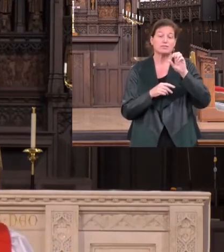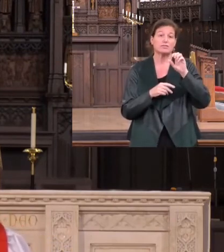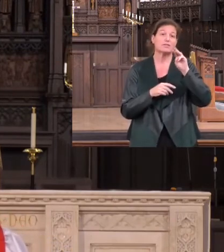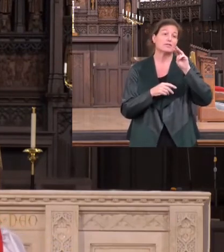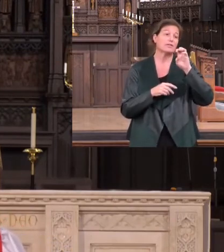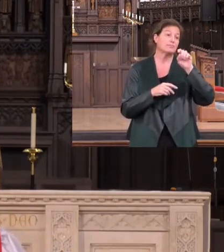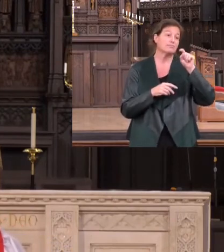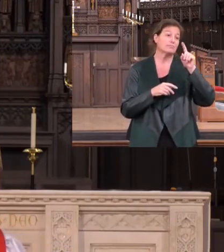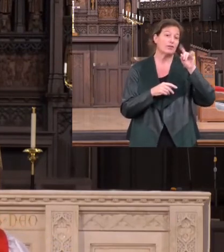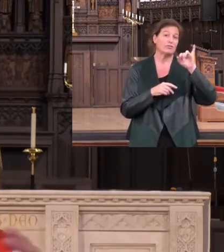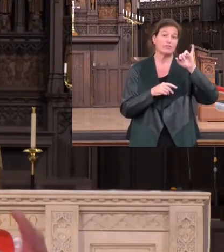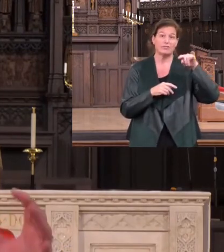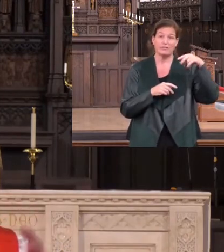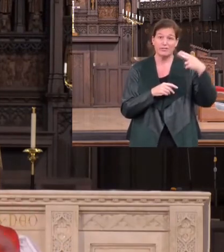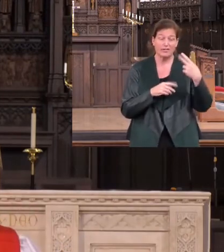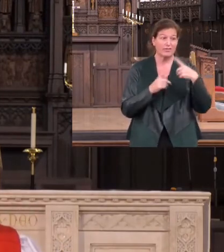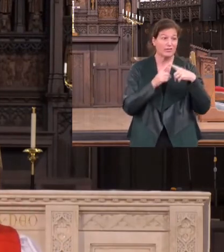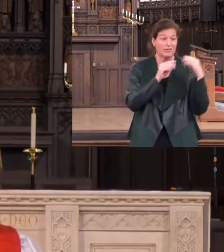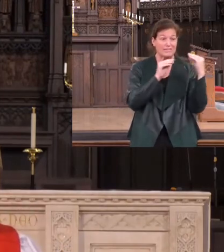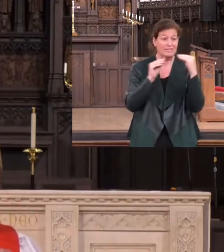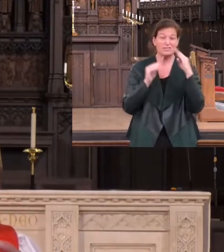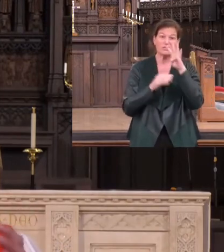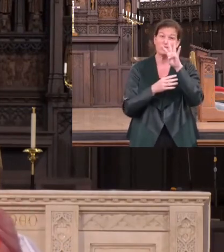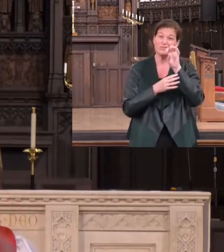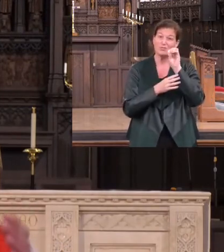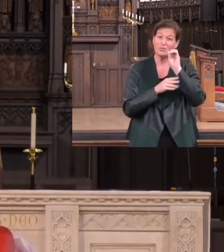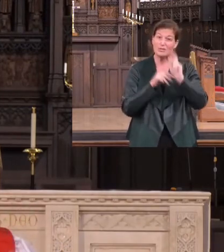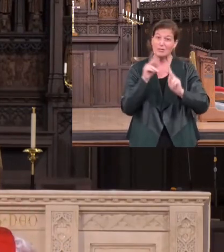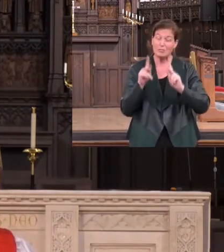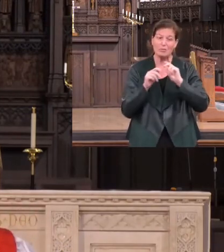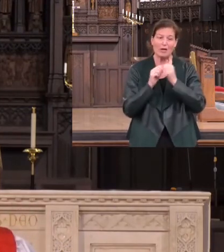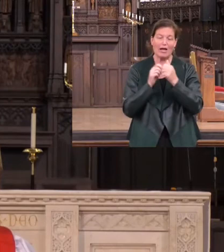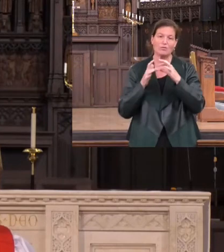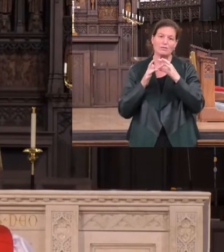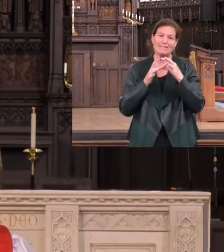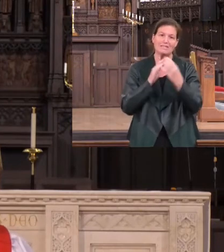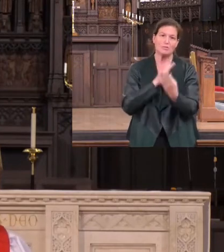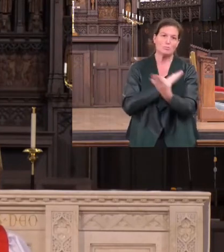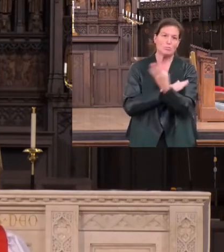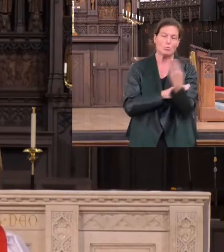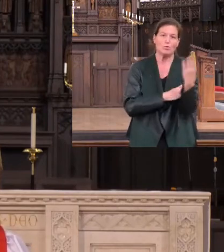Ward are teaching 40 people how to lead morning prayer.